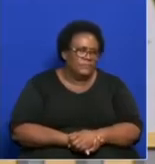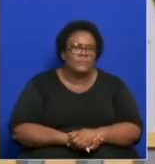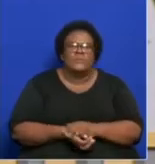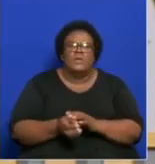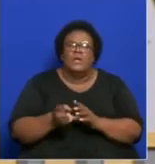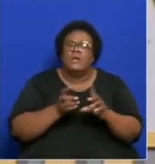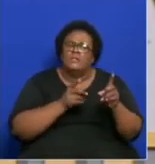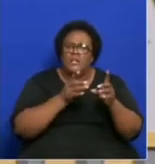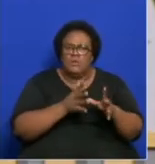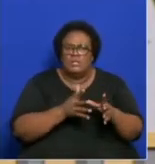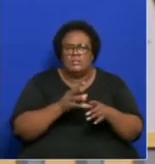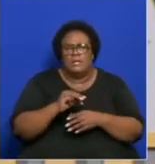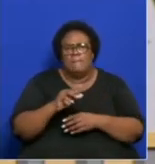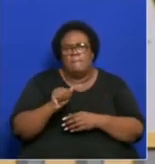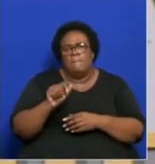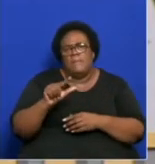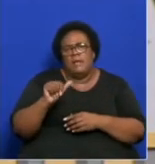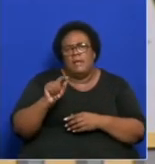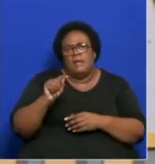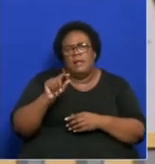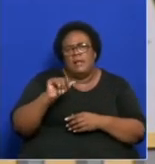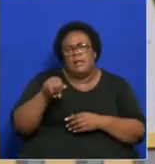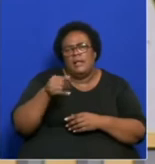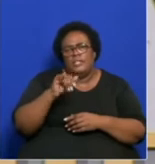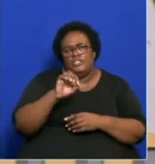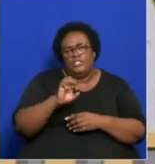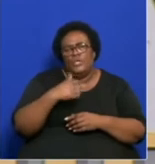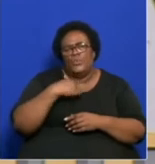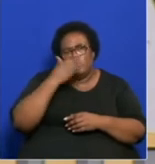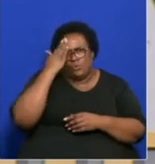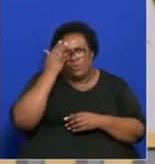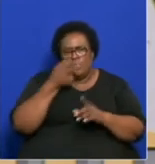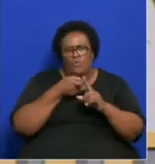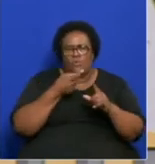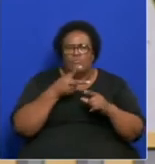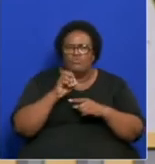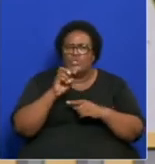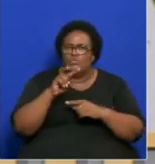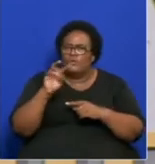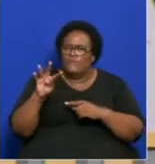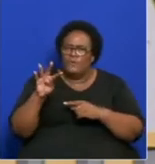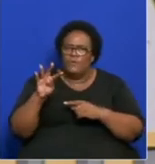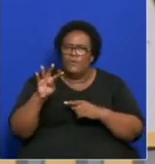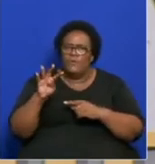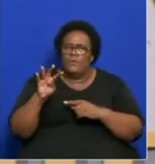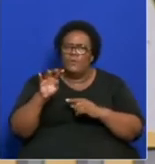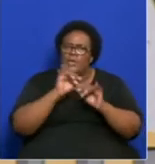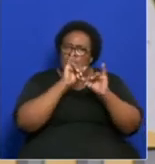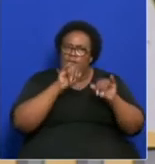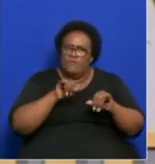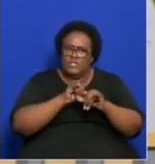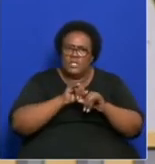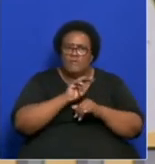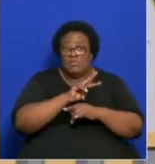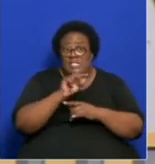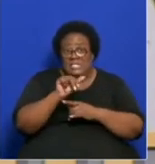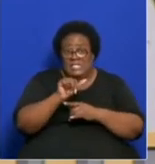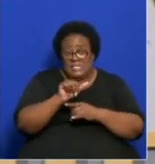the 2024 invoices that at some point on the 26th of February